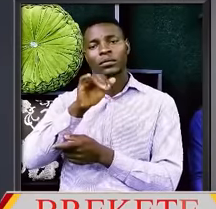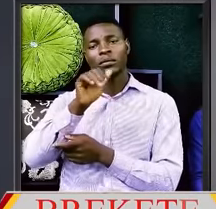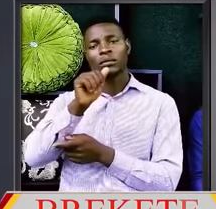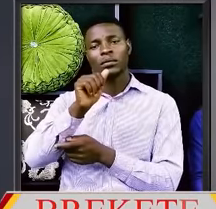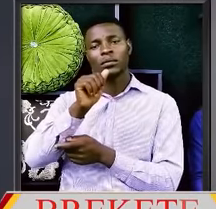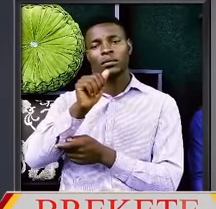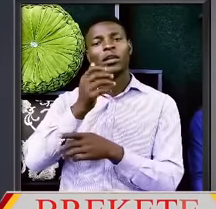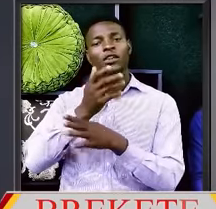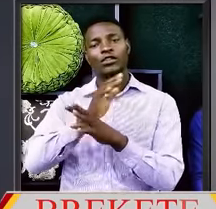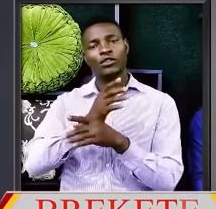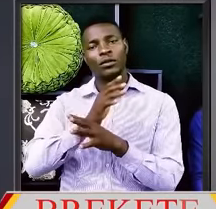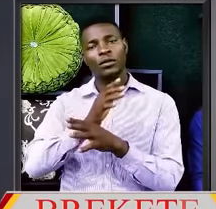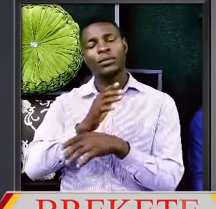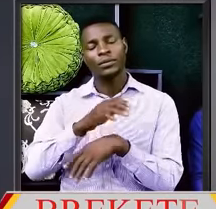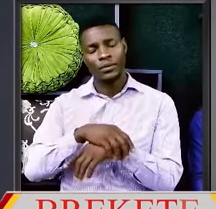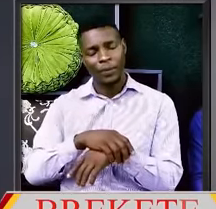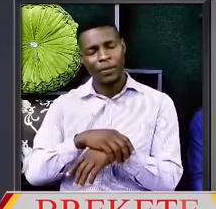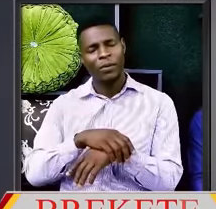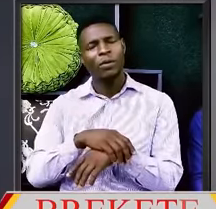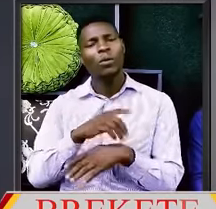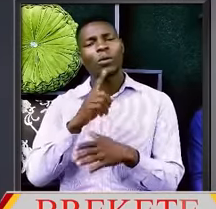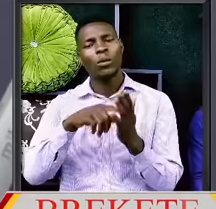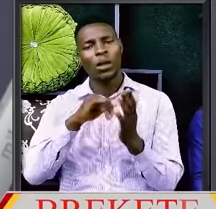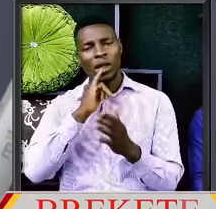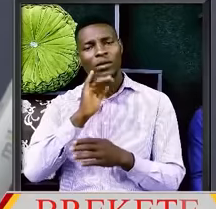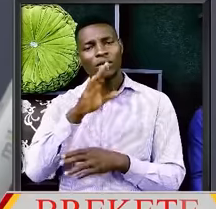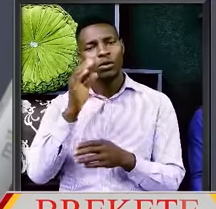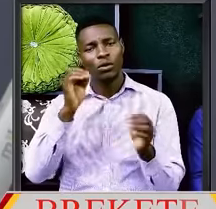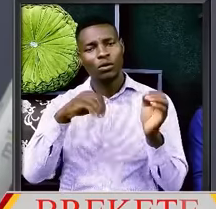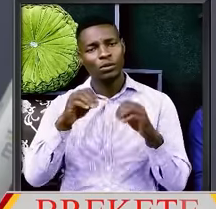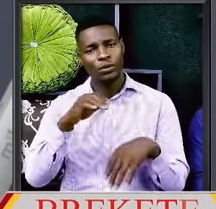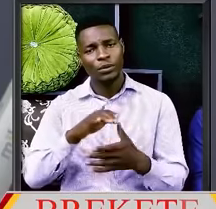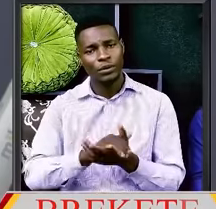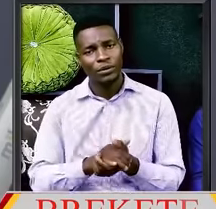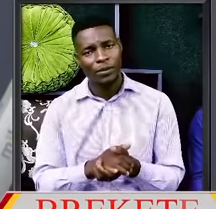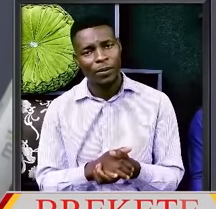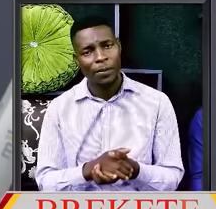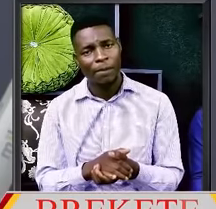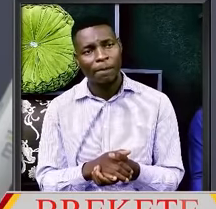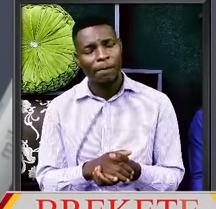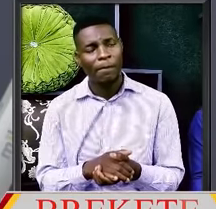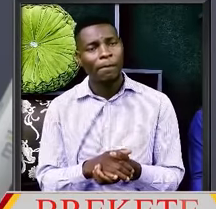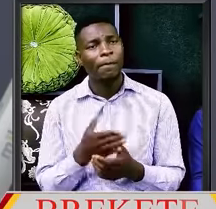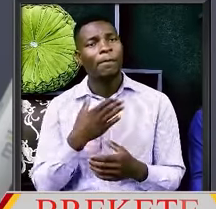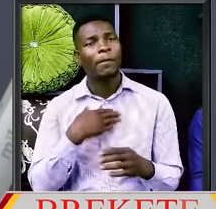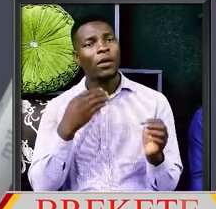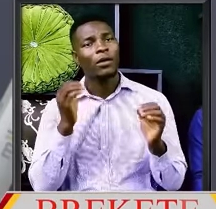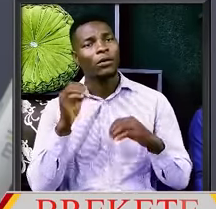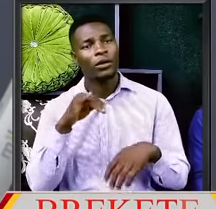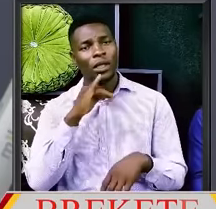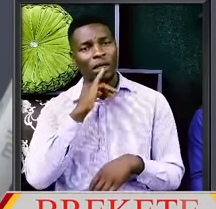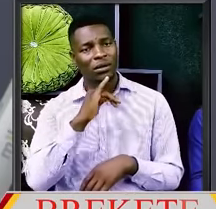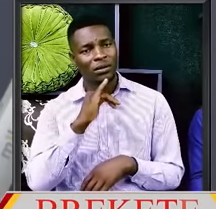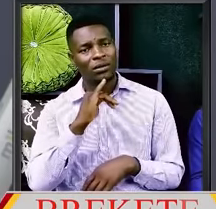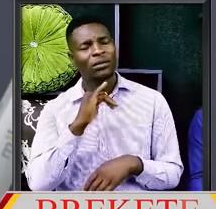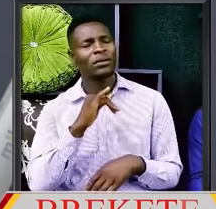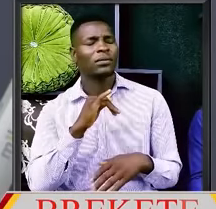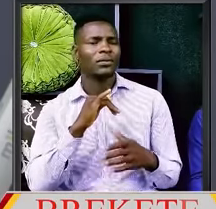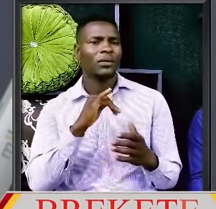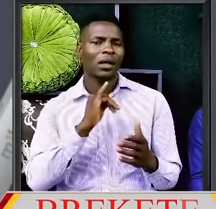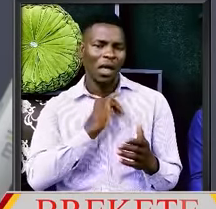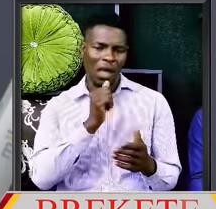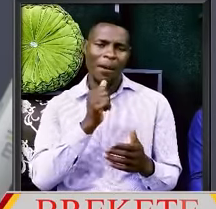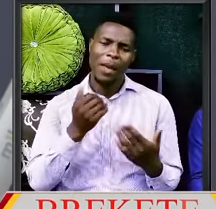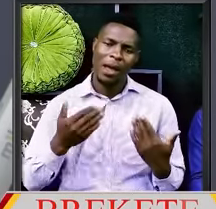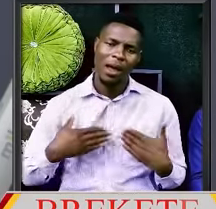Germany. Okay. Juliet, waiting be your contributor. Yeah, my contributor, they say, I be